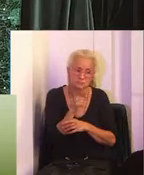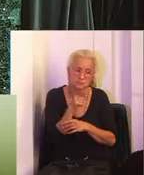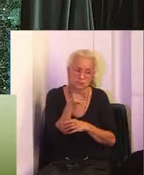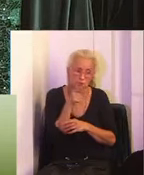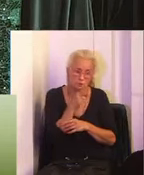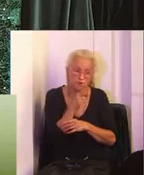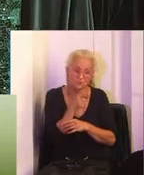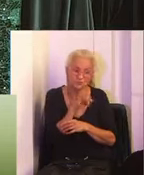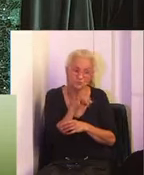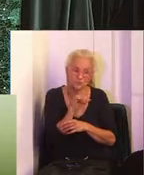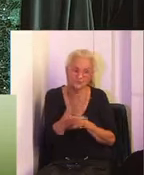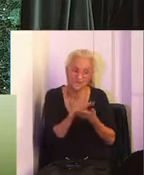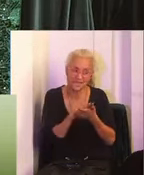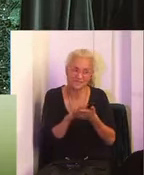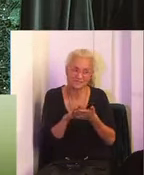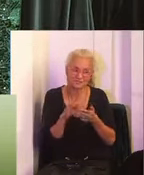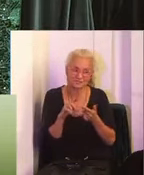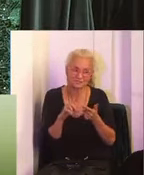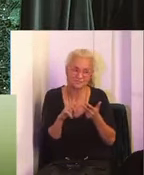You is kind.